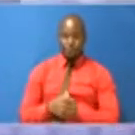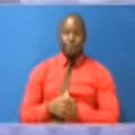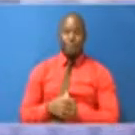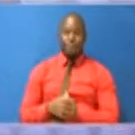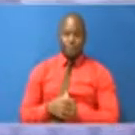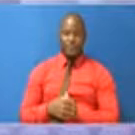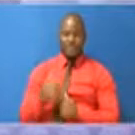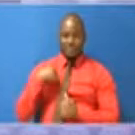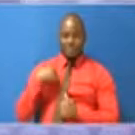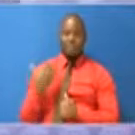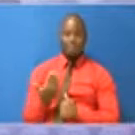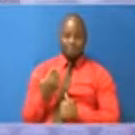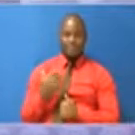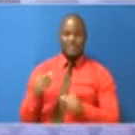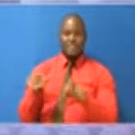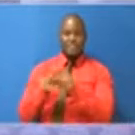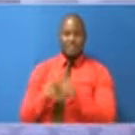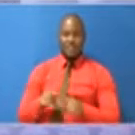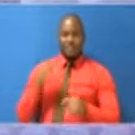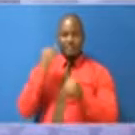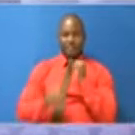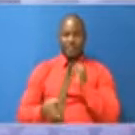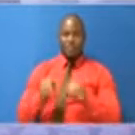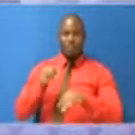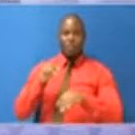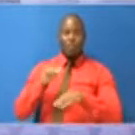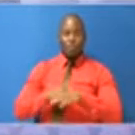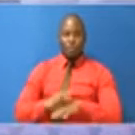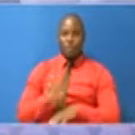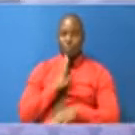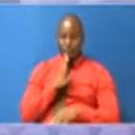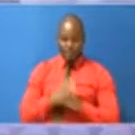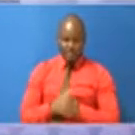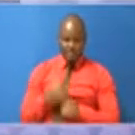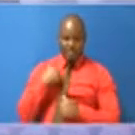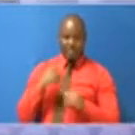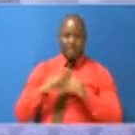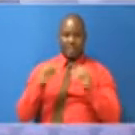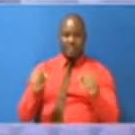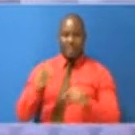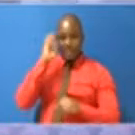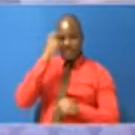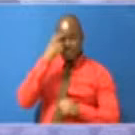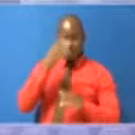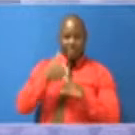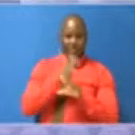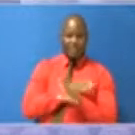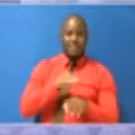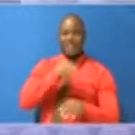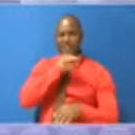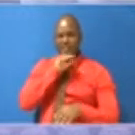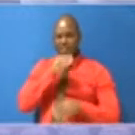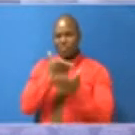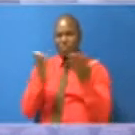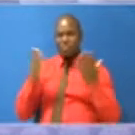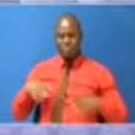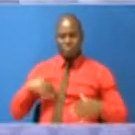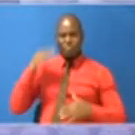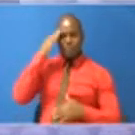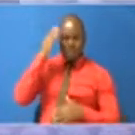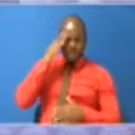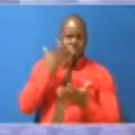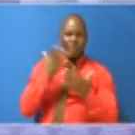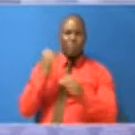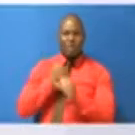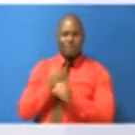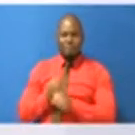i'll i'll just take the same time to finish on water i've had them mentioning mother earlier i mentioned these are people we all you know we know and